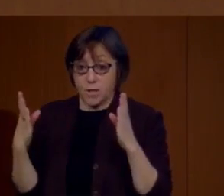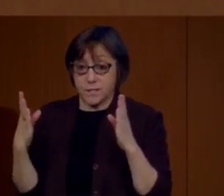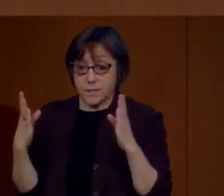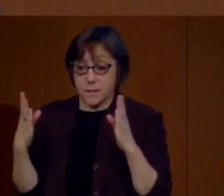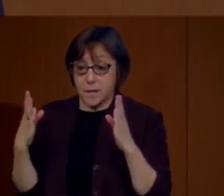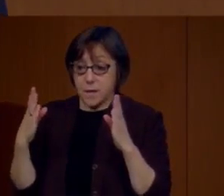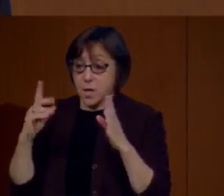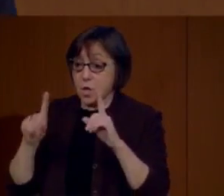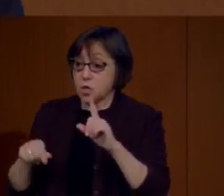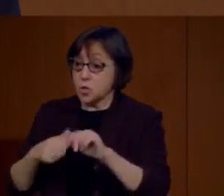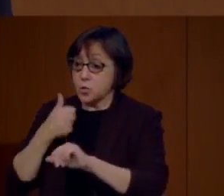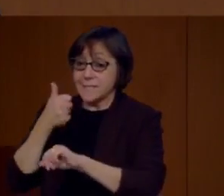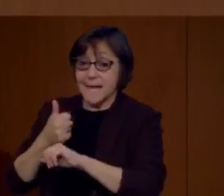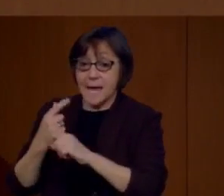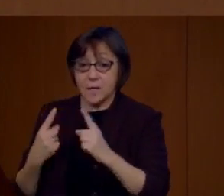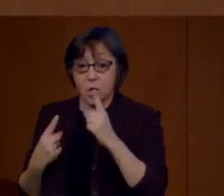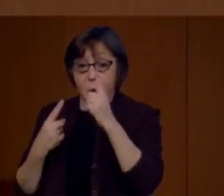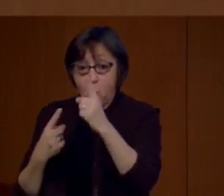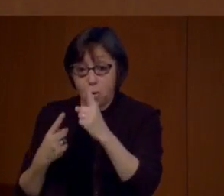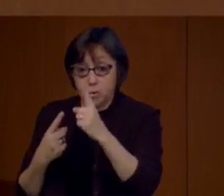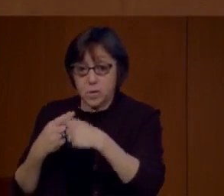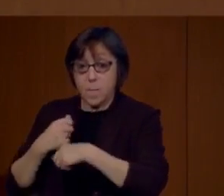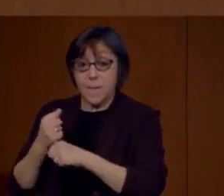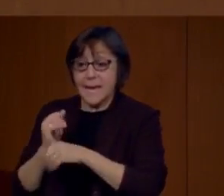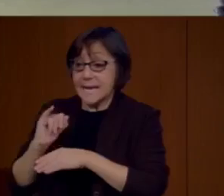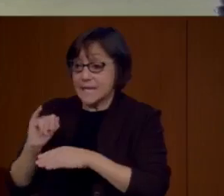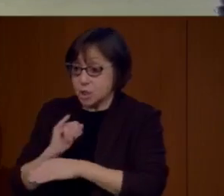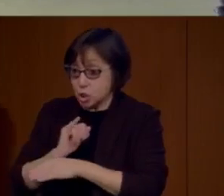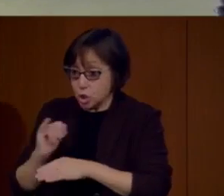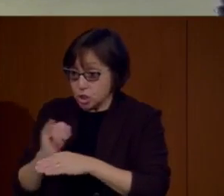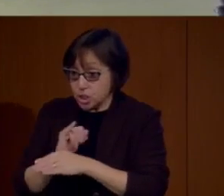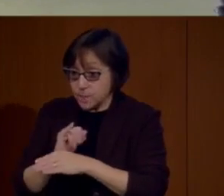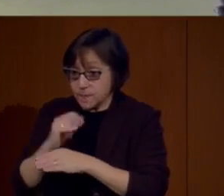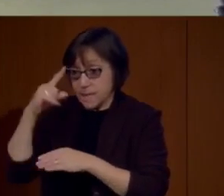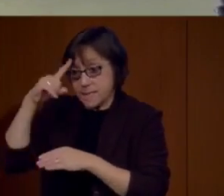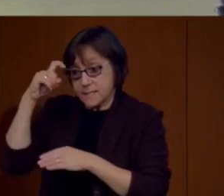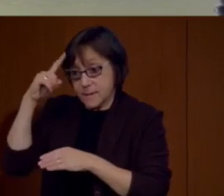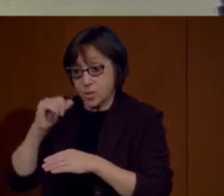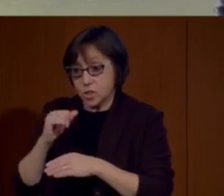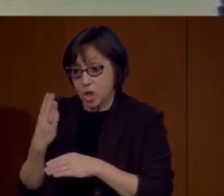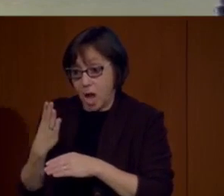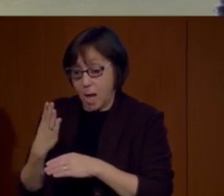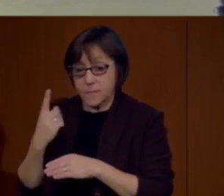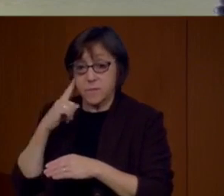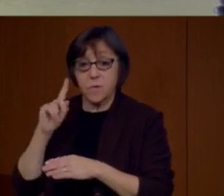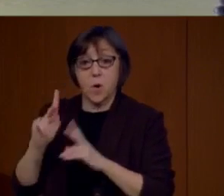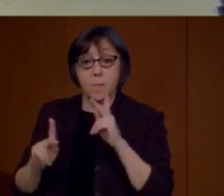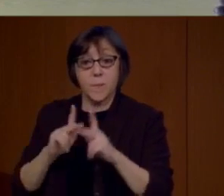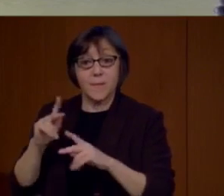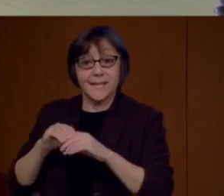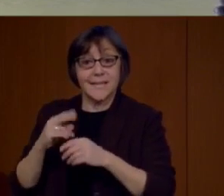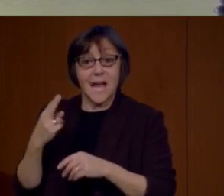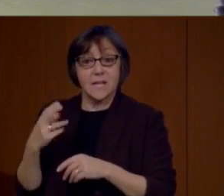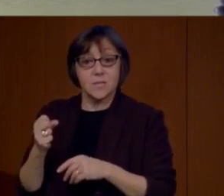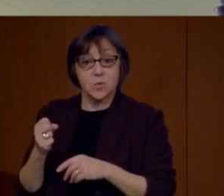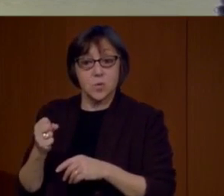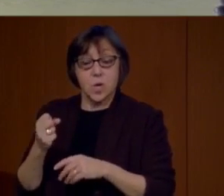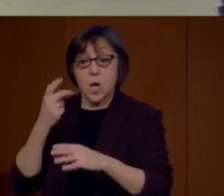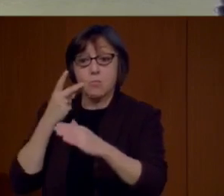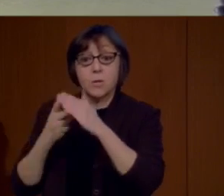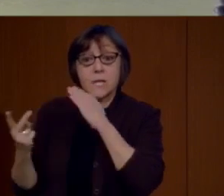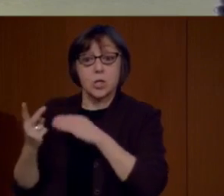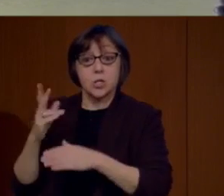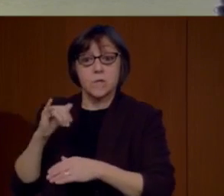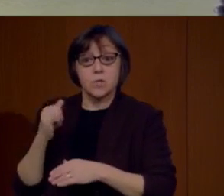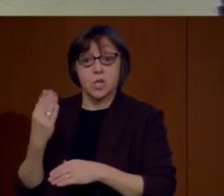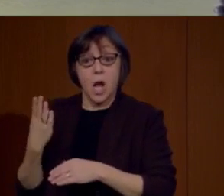goals, create internships, summer jobs for our kids that are in high school. One of the biggest predictor of jobs after school